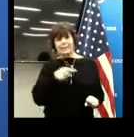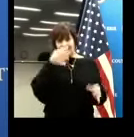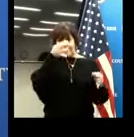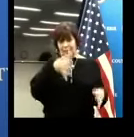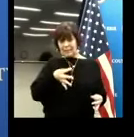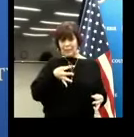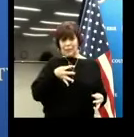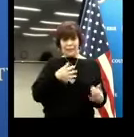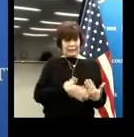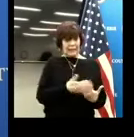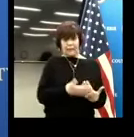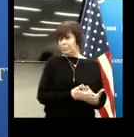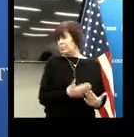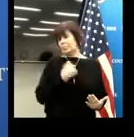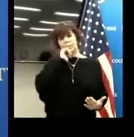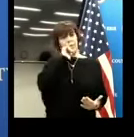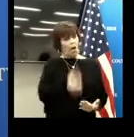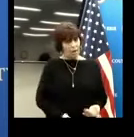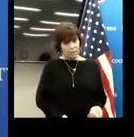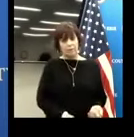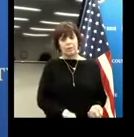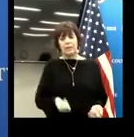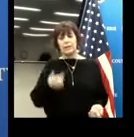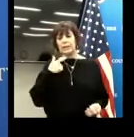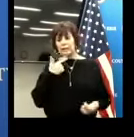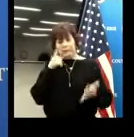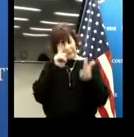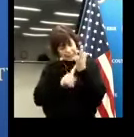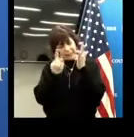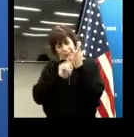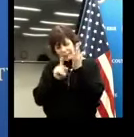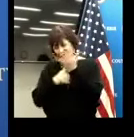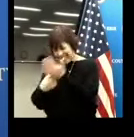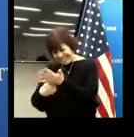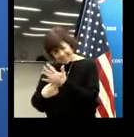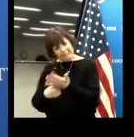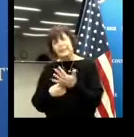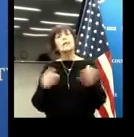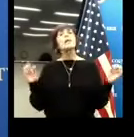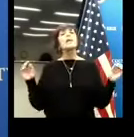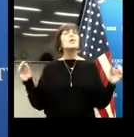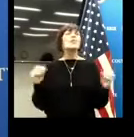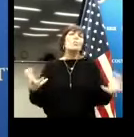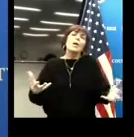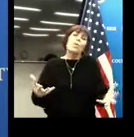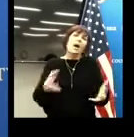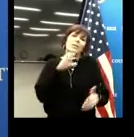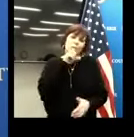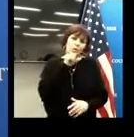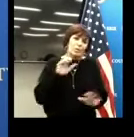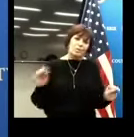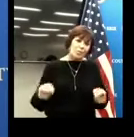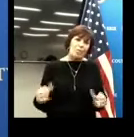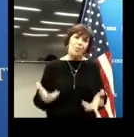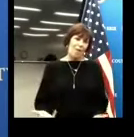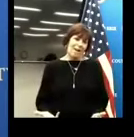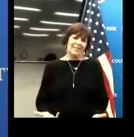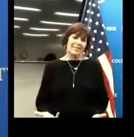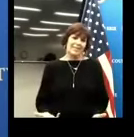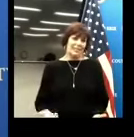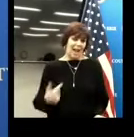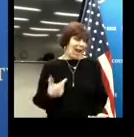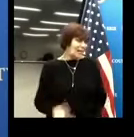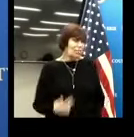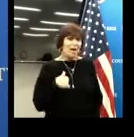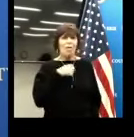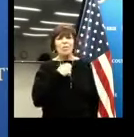made lightly. It was a comprehensive review. No one wants to go in the orange zone. I don't really want to